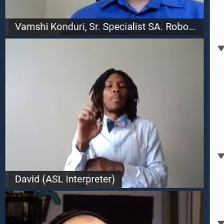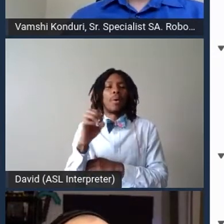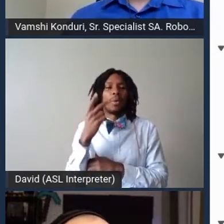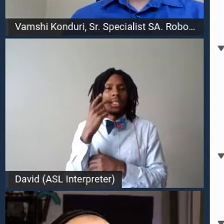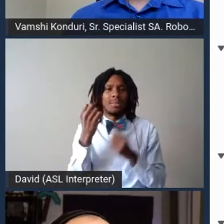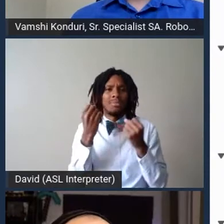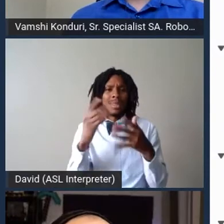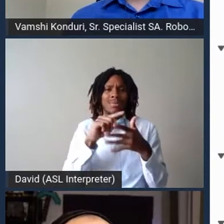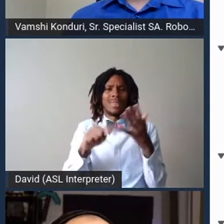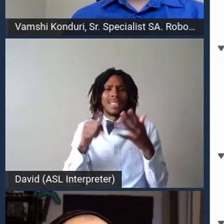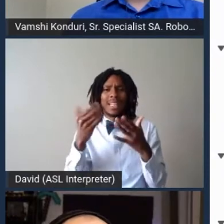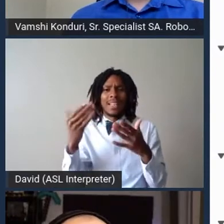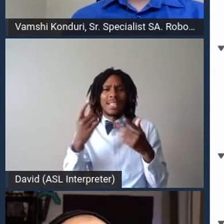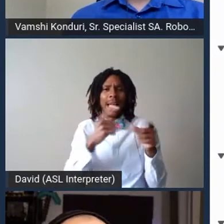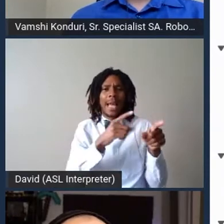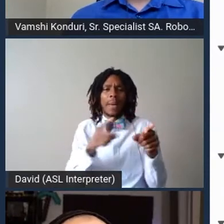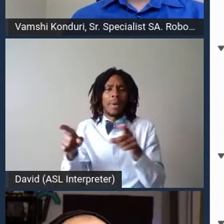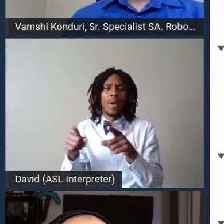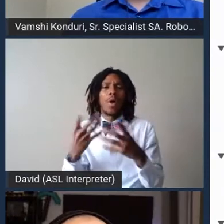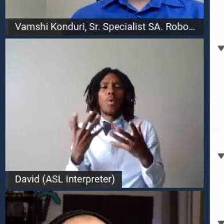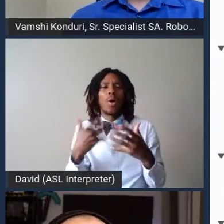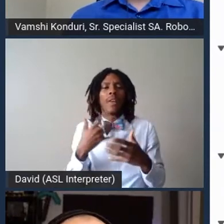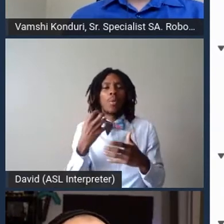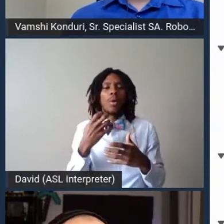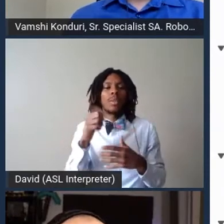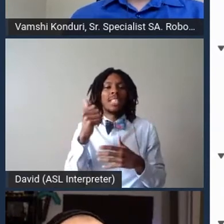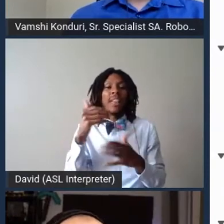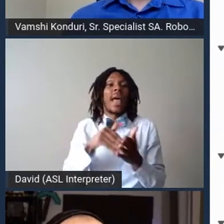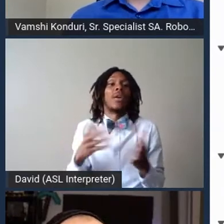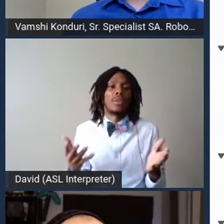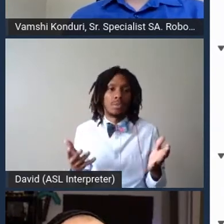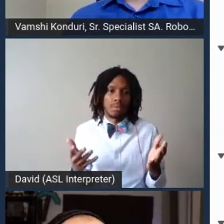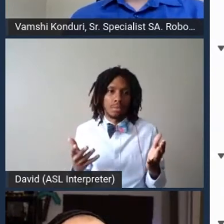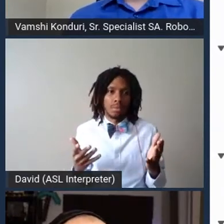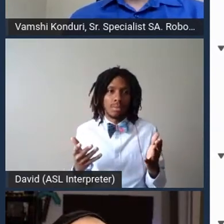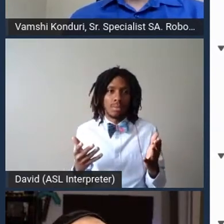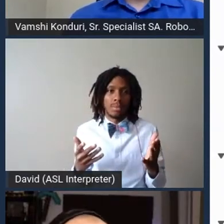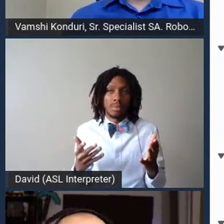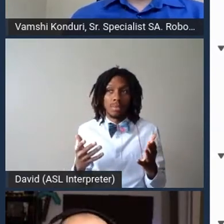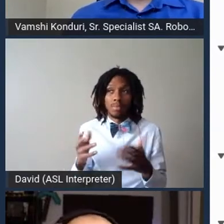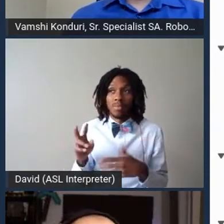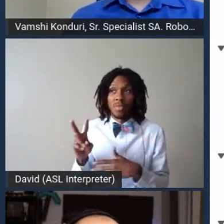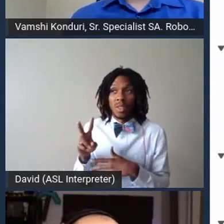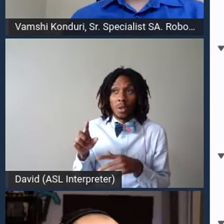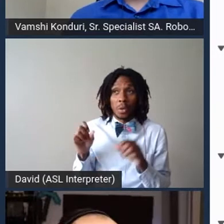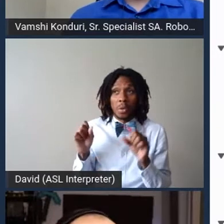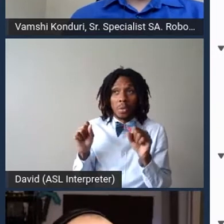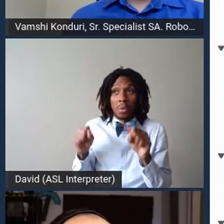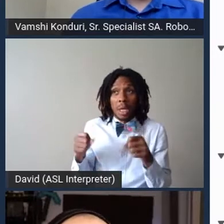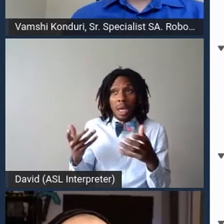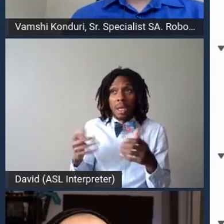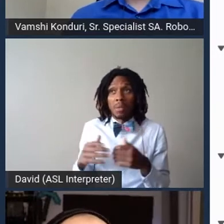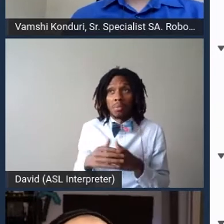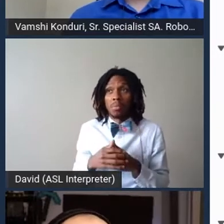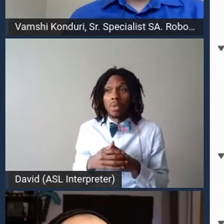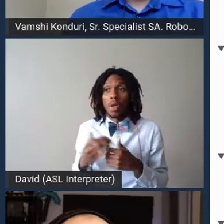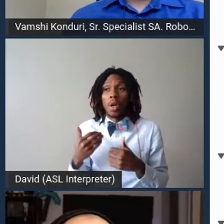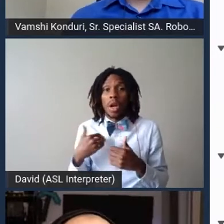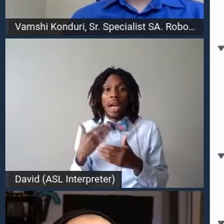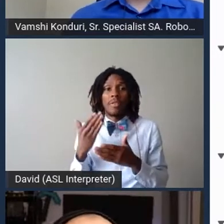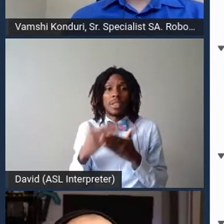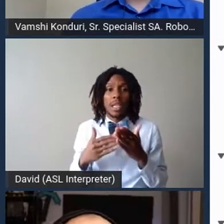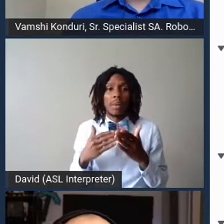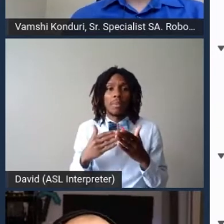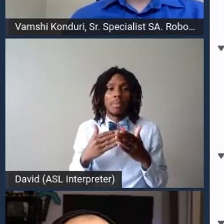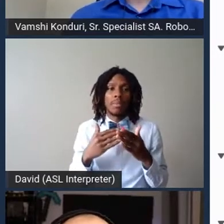happening here. What if I want 10,000? You can, absolutely. Okay. I mean, we've got some soft limits and hard